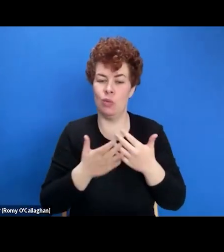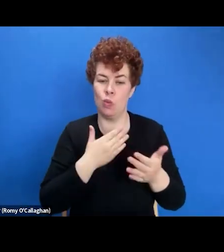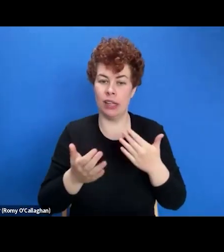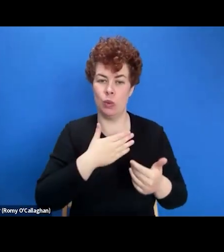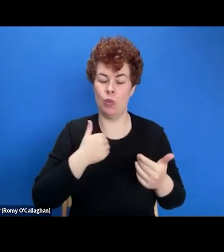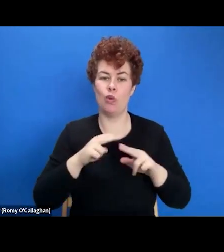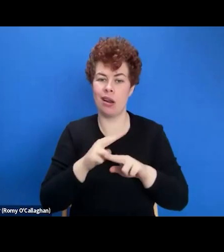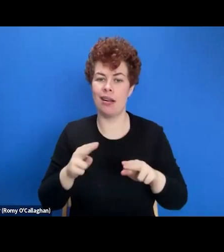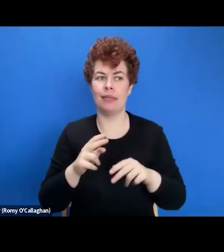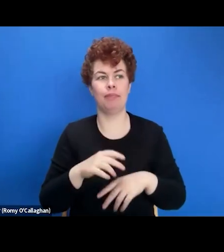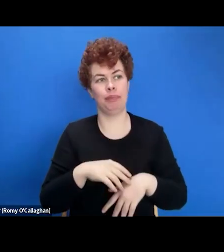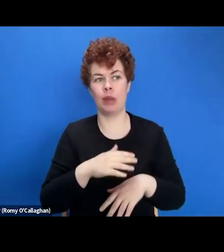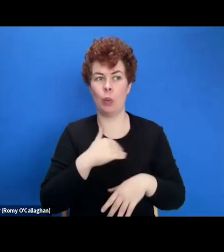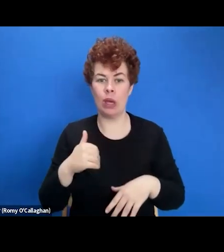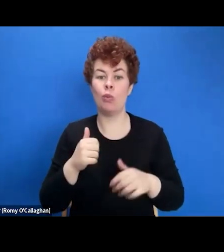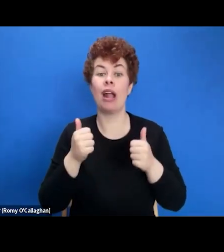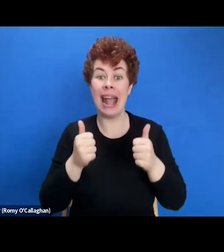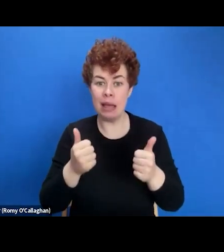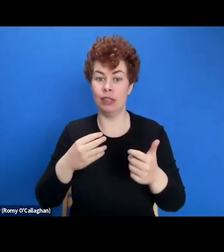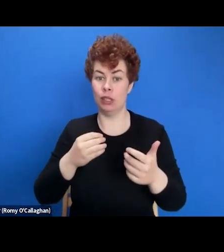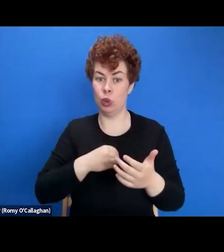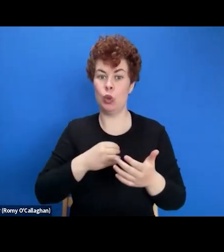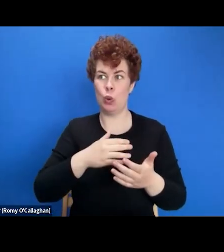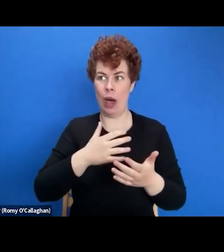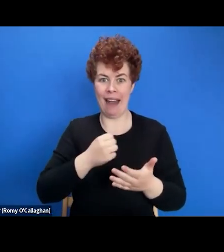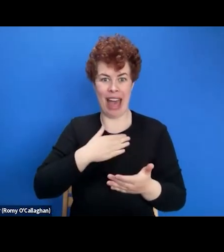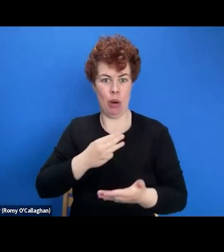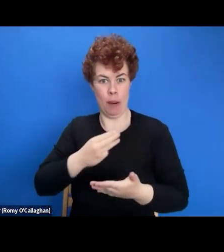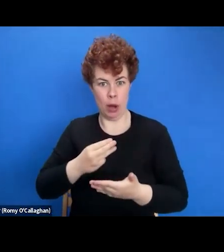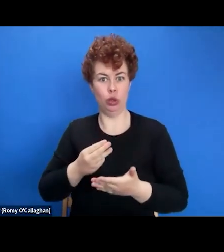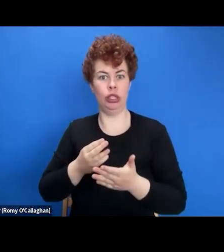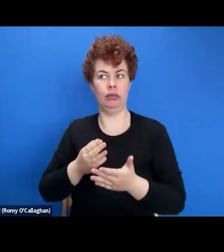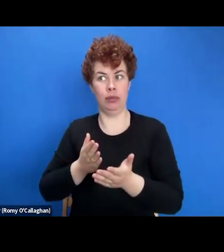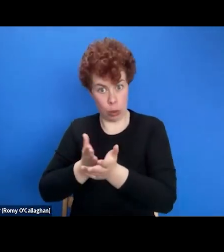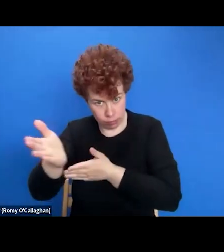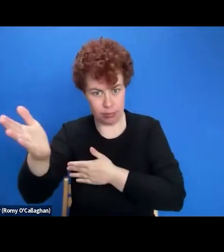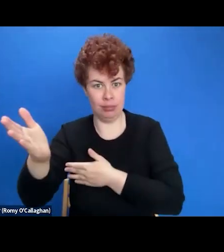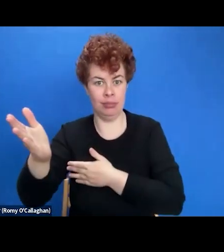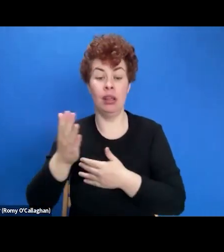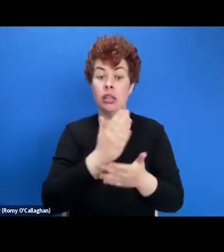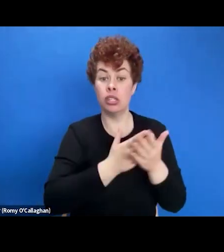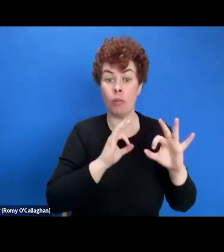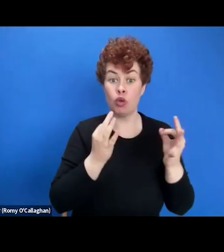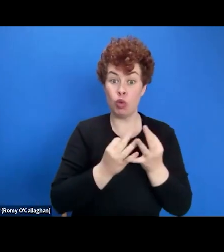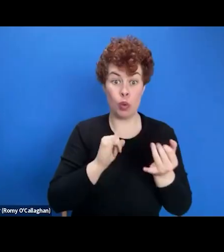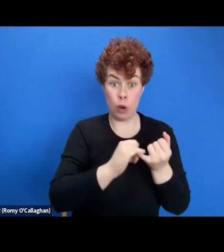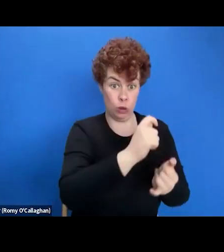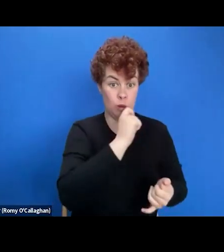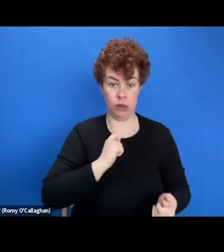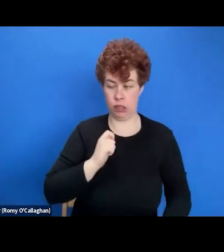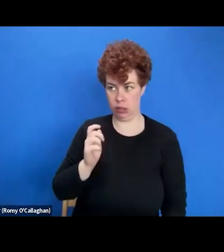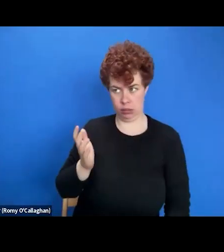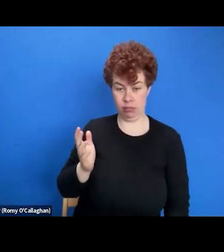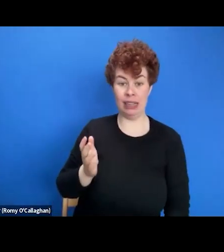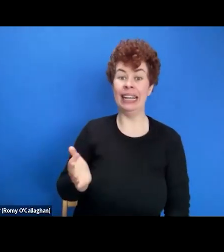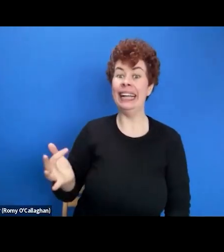not have the motion blocked. So groups that absolutely told us we would have,